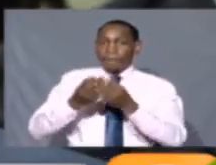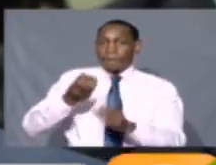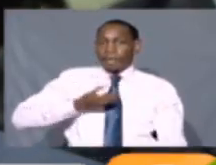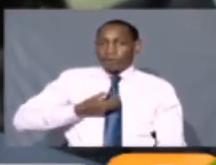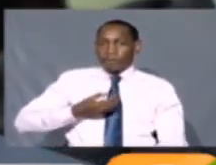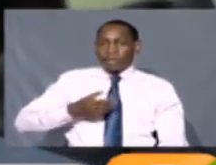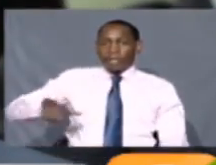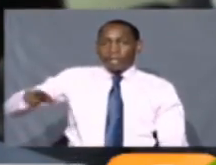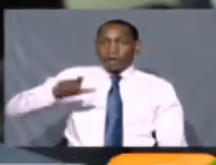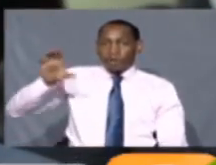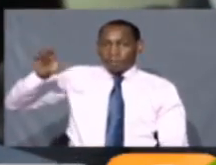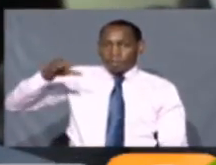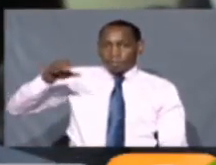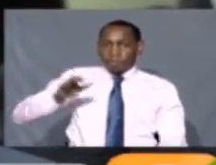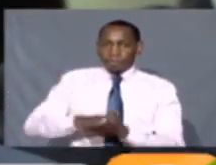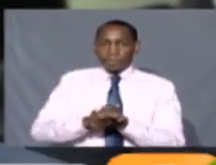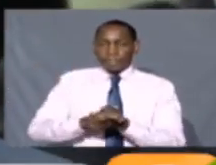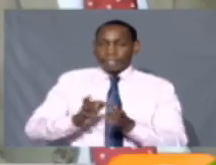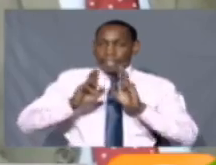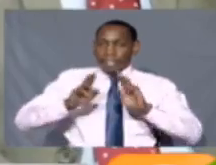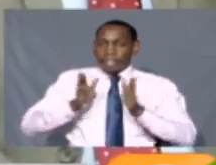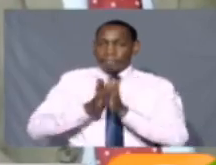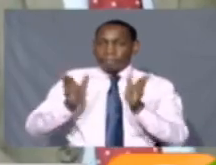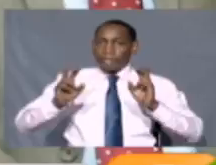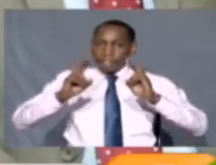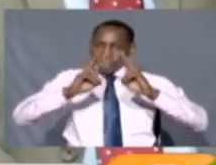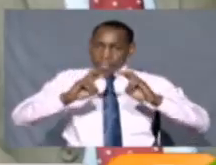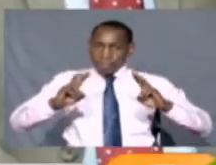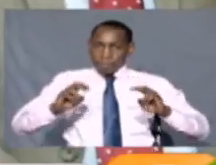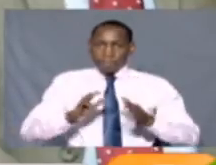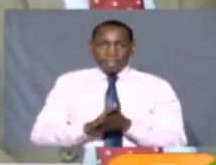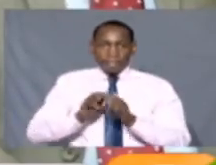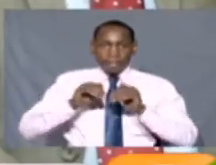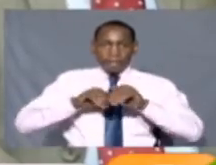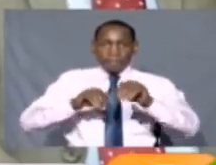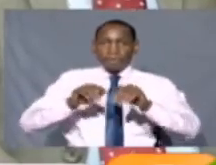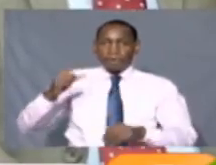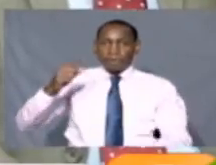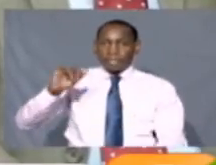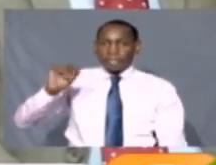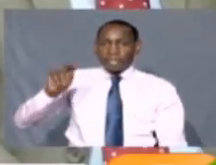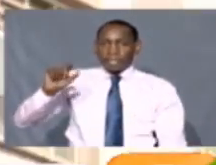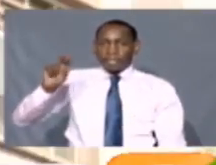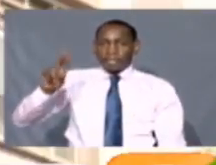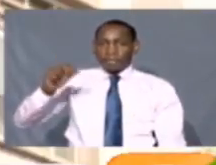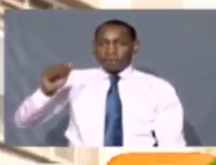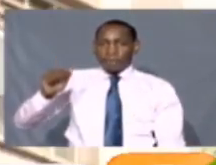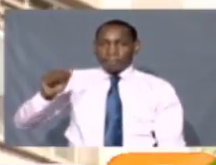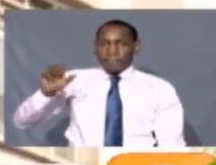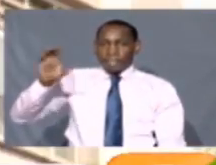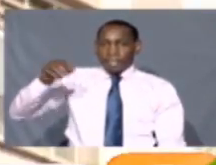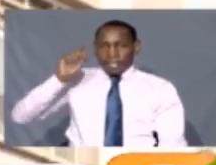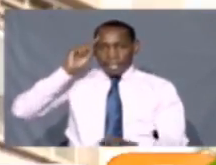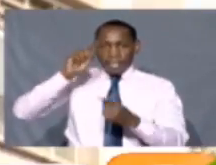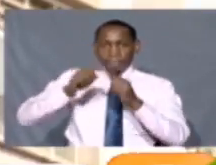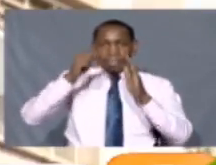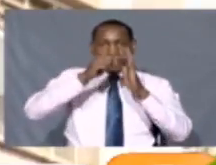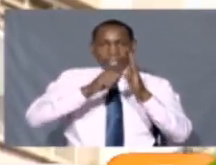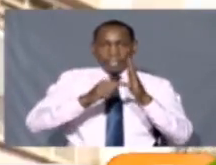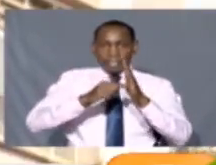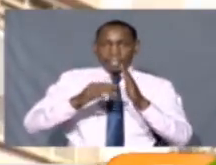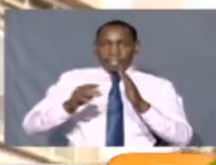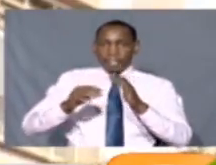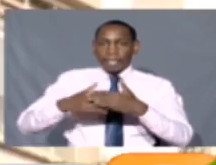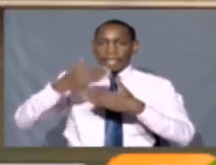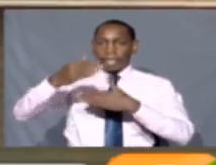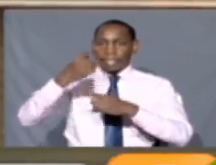retail store to put itself up for public scrutiny. According to Githua, the retailer is eyeing a listing date at the end of next year.